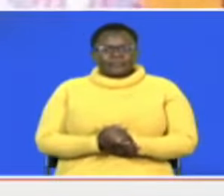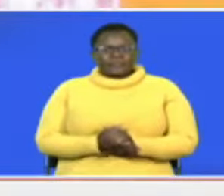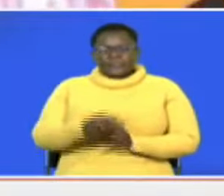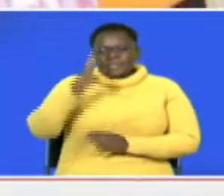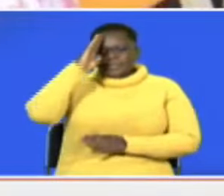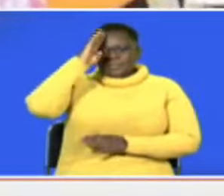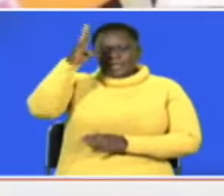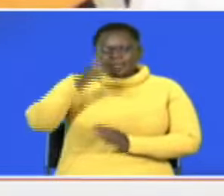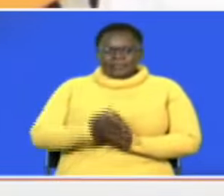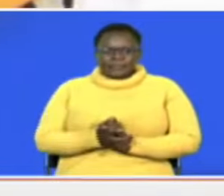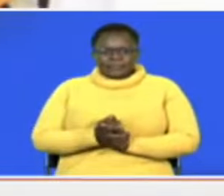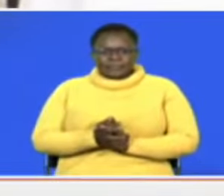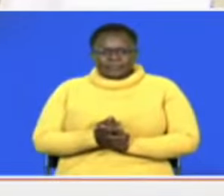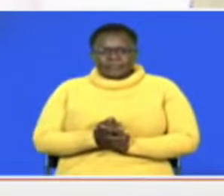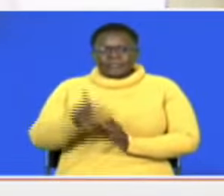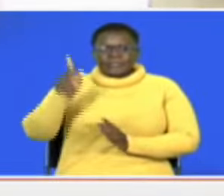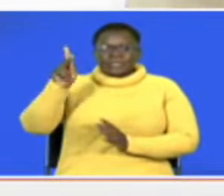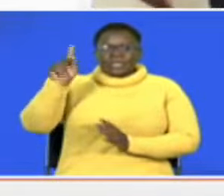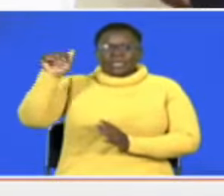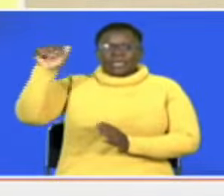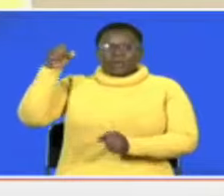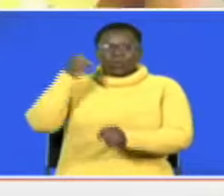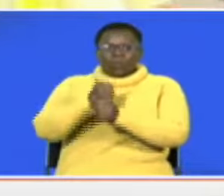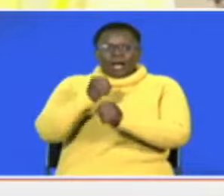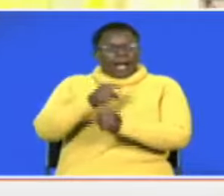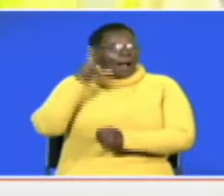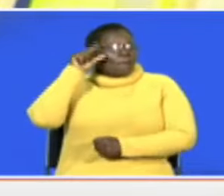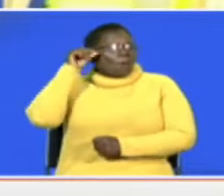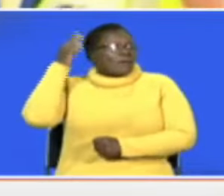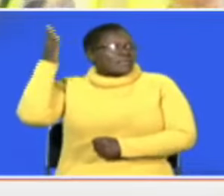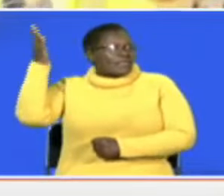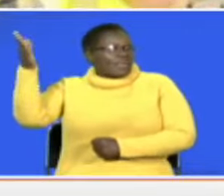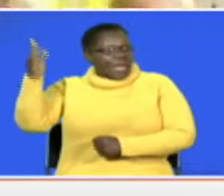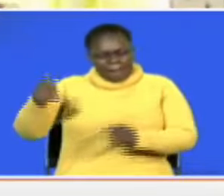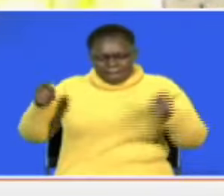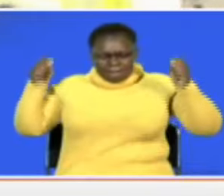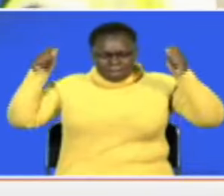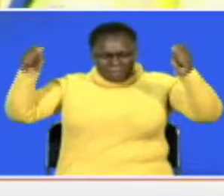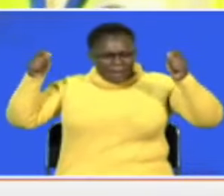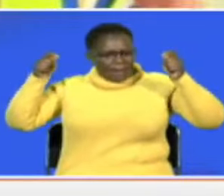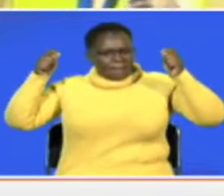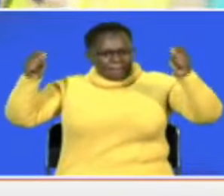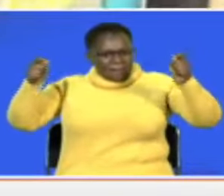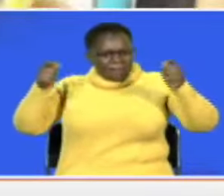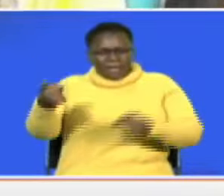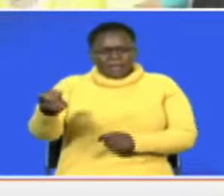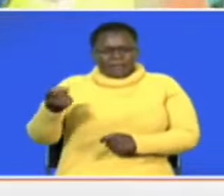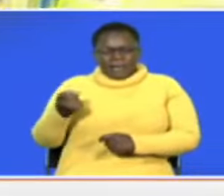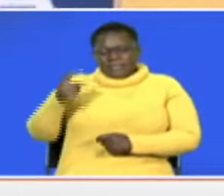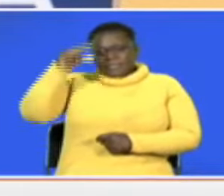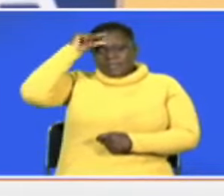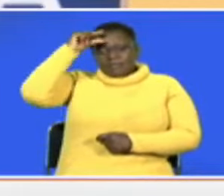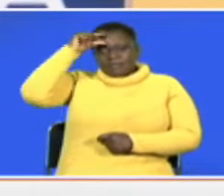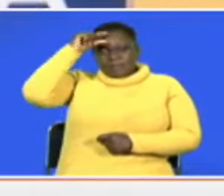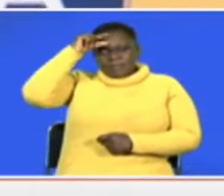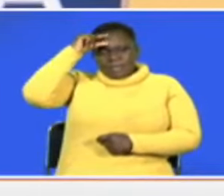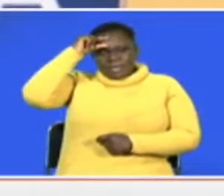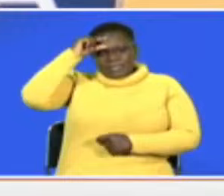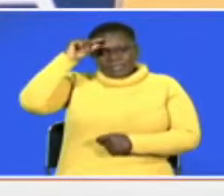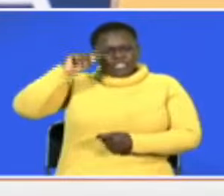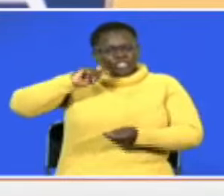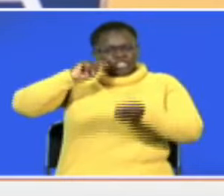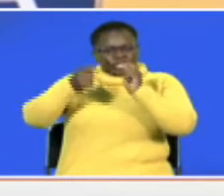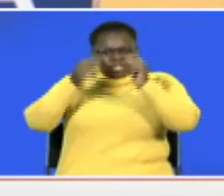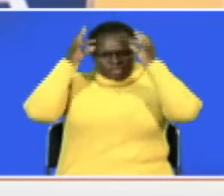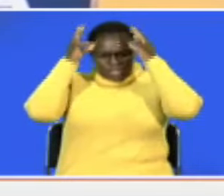On Sunday, Kenya Airports Authority workers in Mombasa County staged protests demanding that the government rescind its